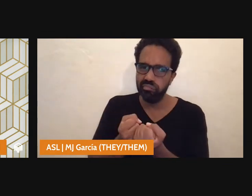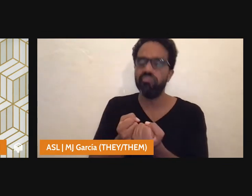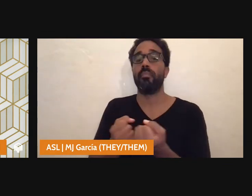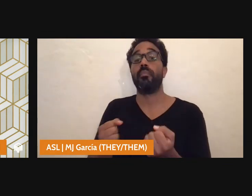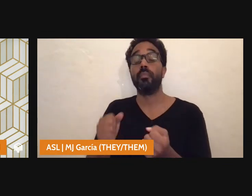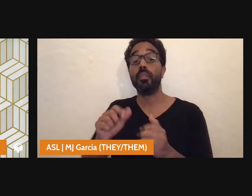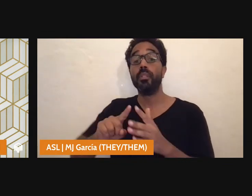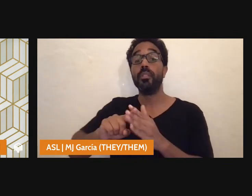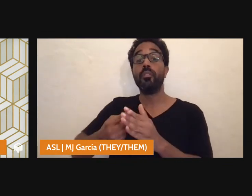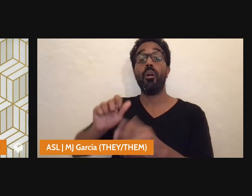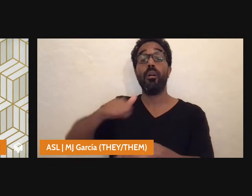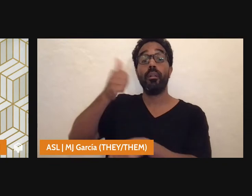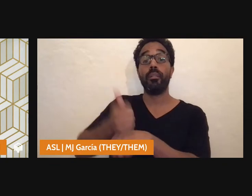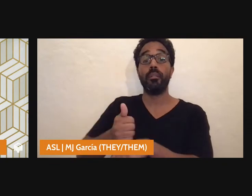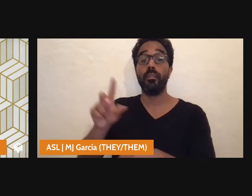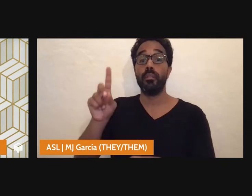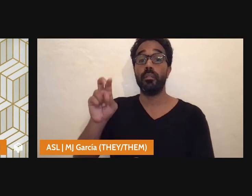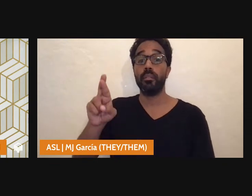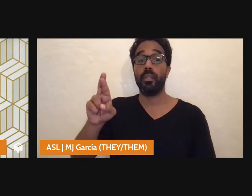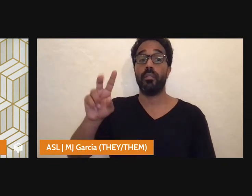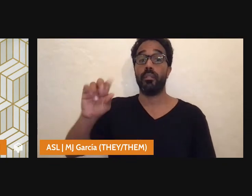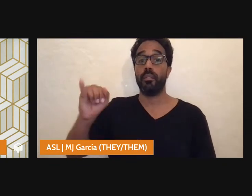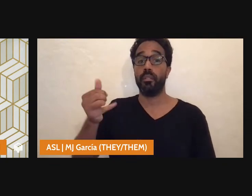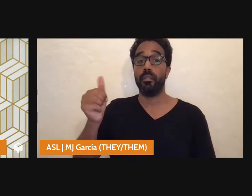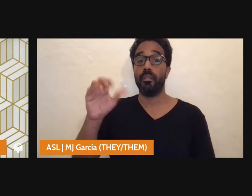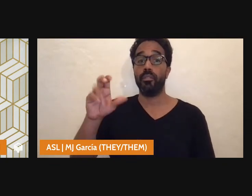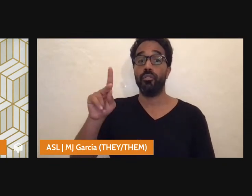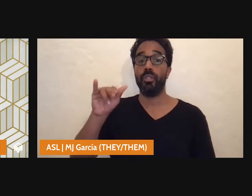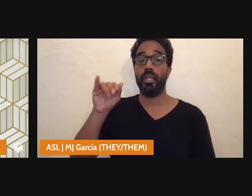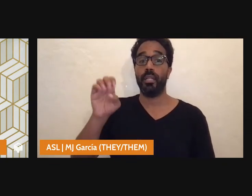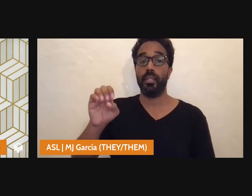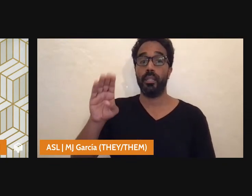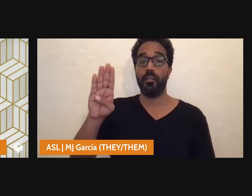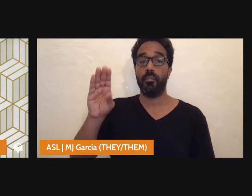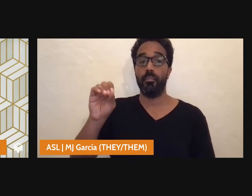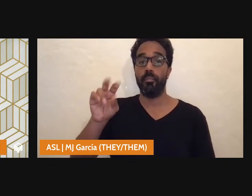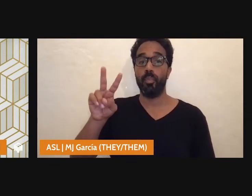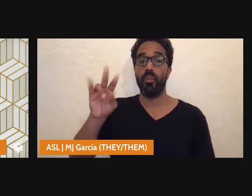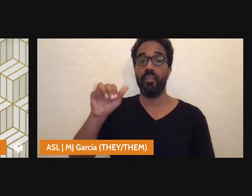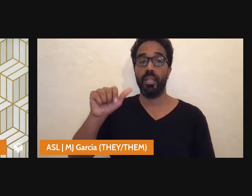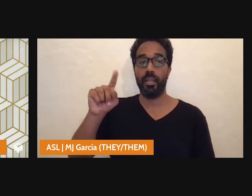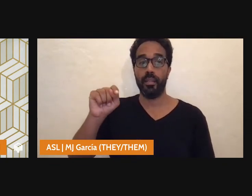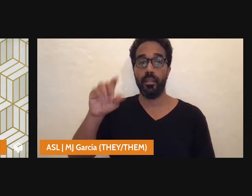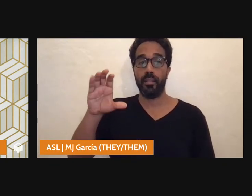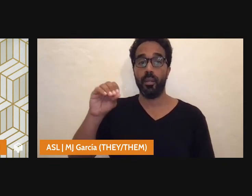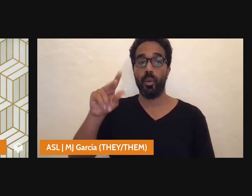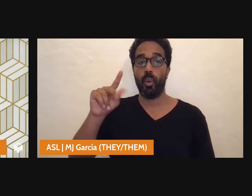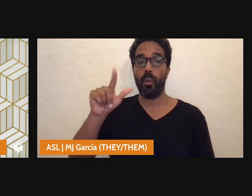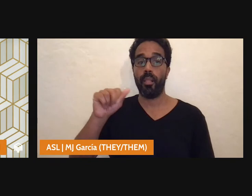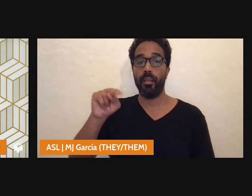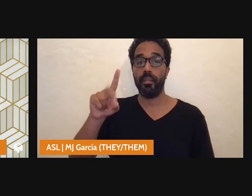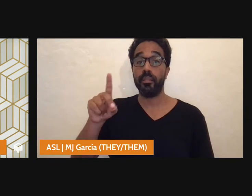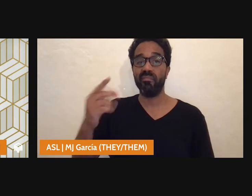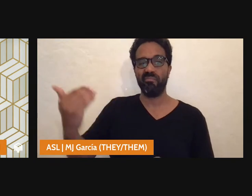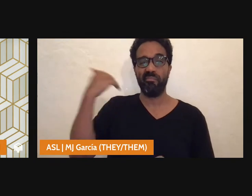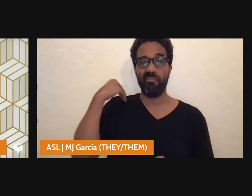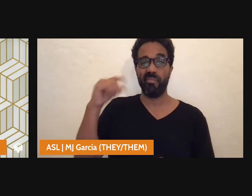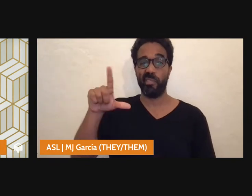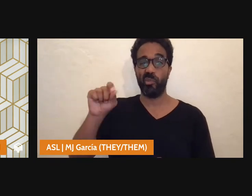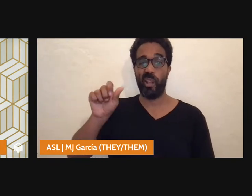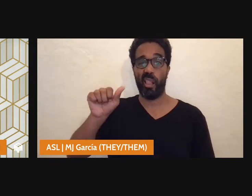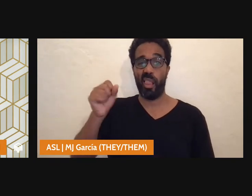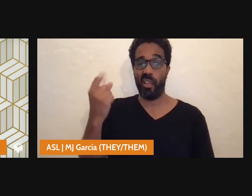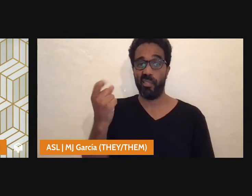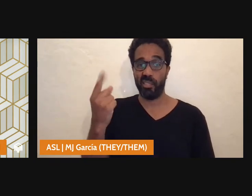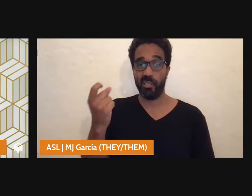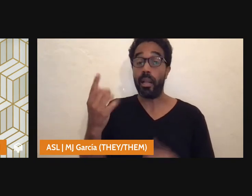Jackie Bouvier Copeland and the Pan-African Women's Philanthropy Network in 2011 and is recognized around